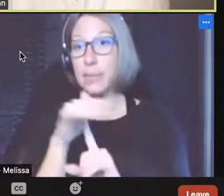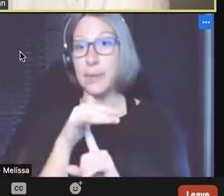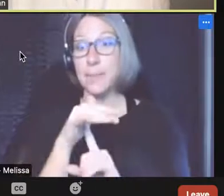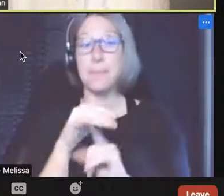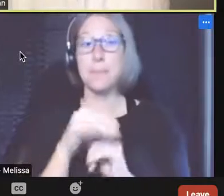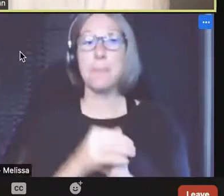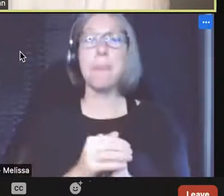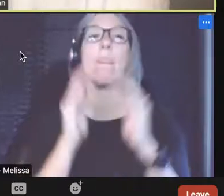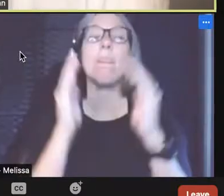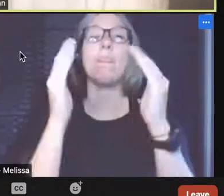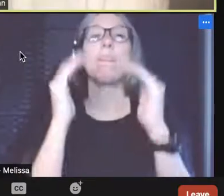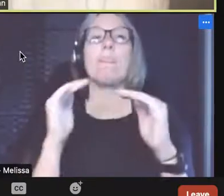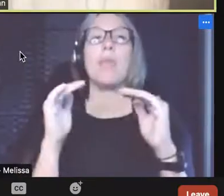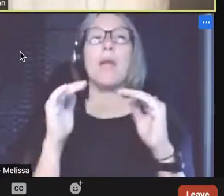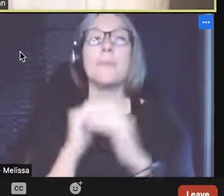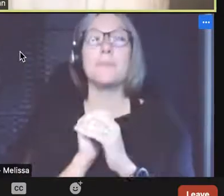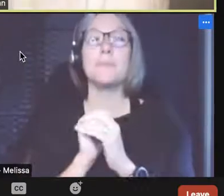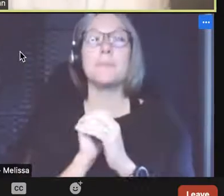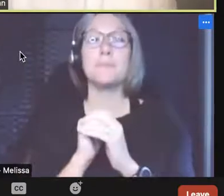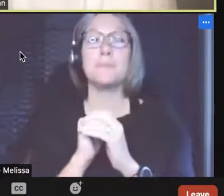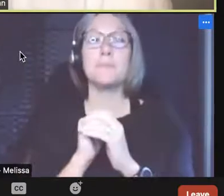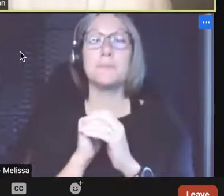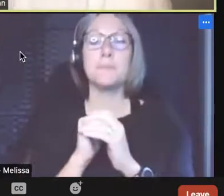Next, we'll look at